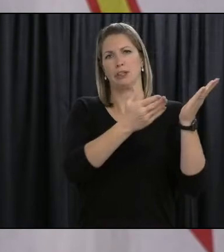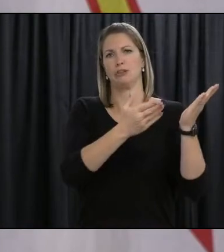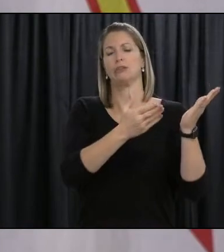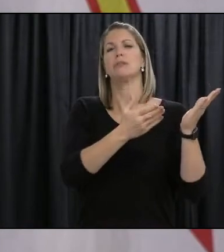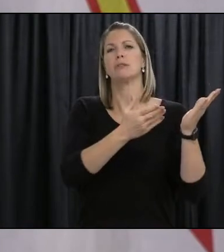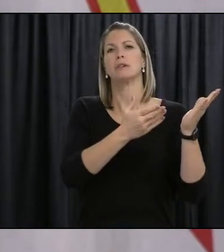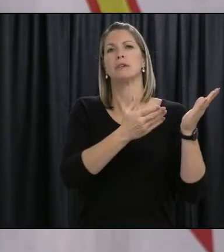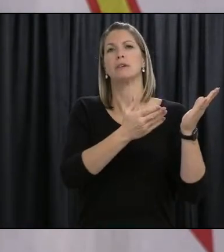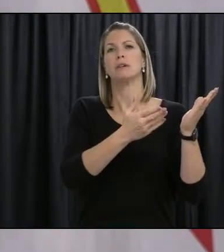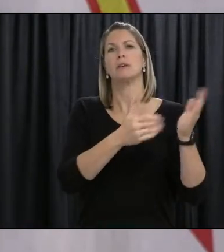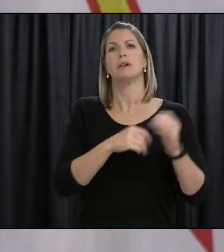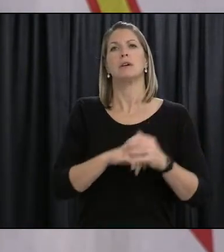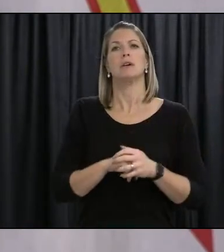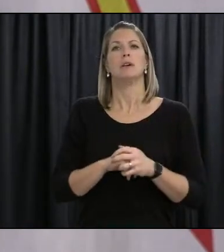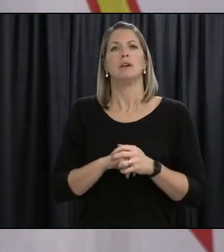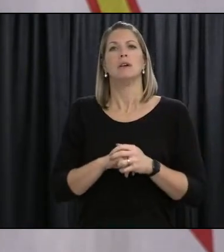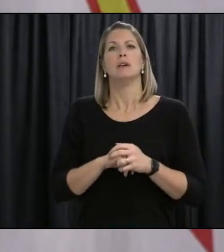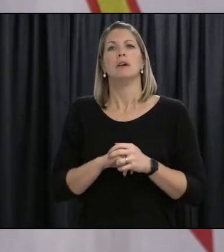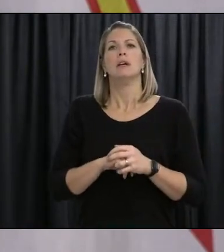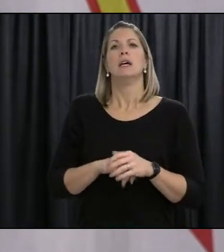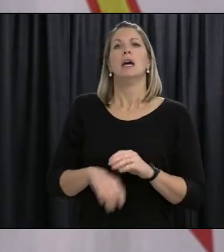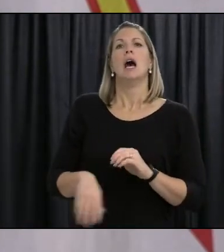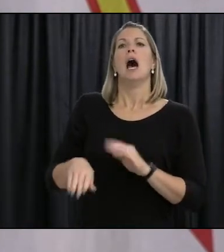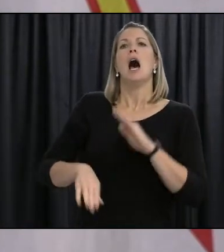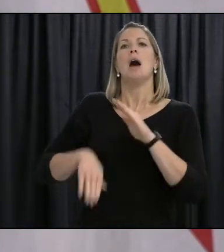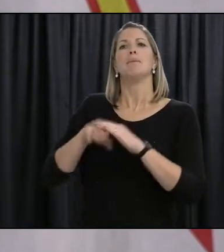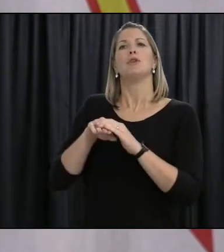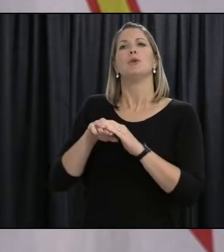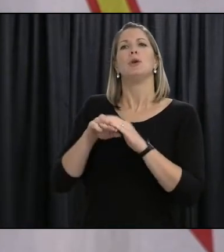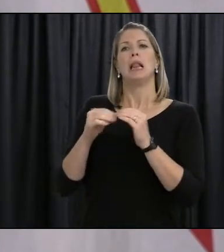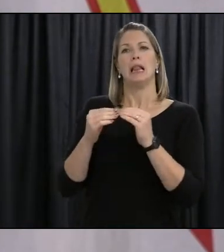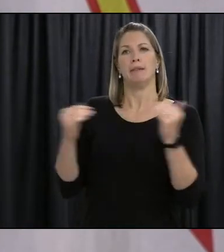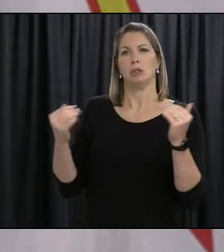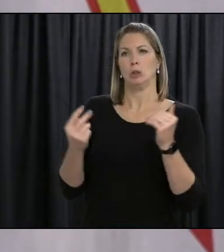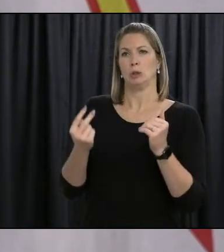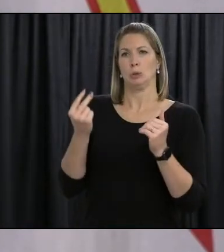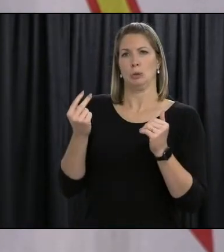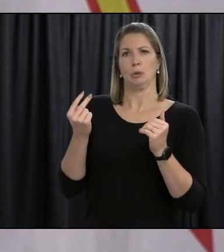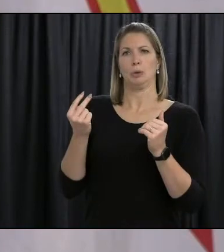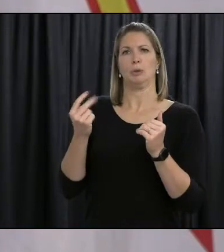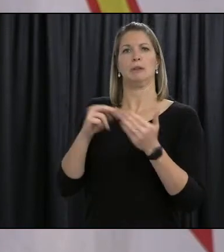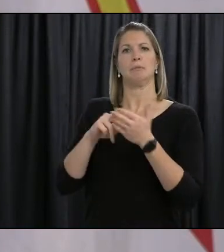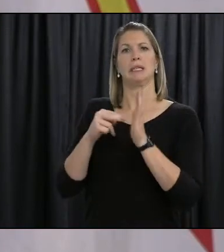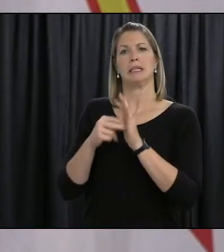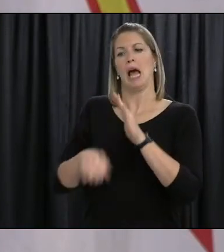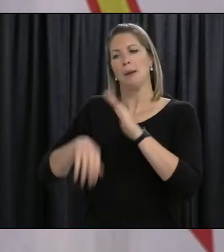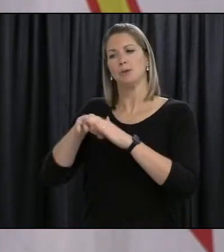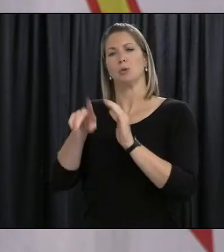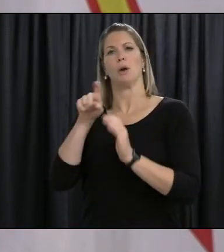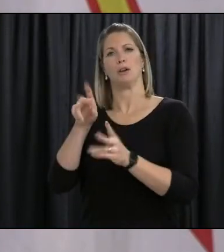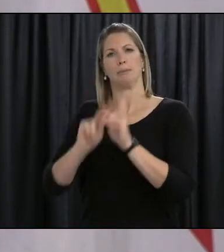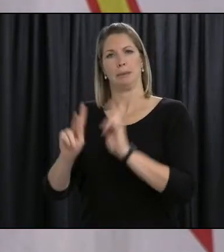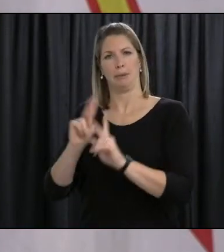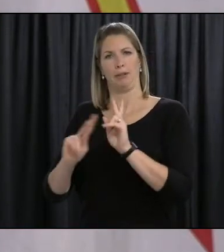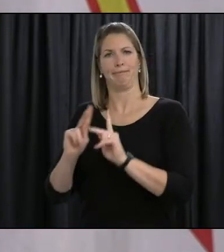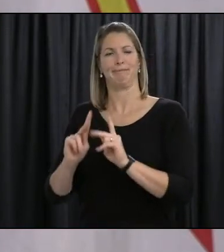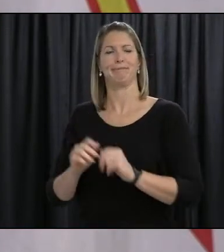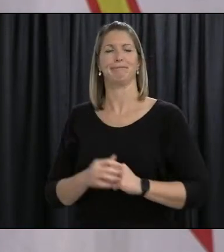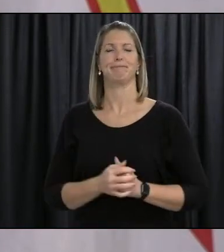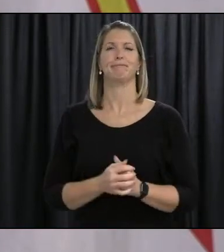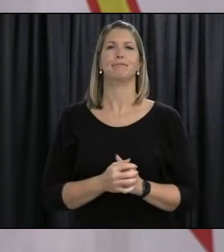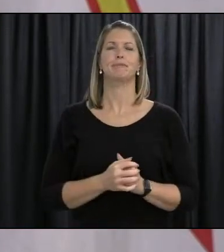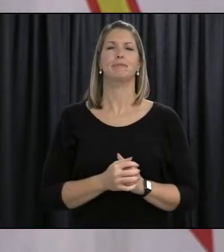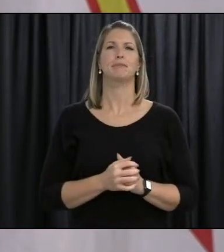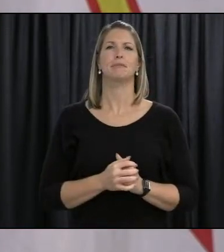a maximum of 100 people are permitted for outdoor distance gatherings. The department has developed guidance to assist